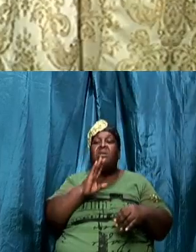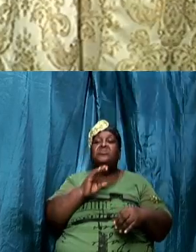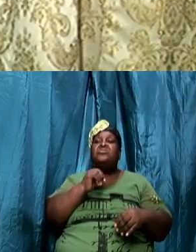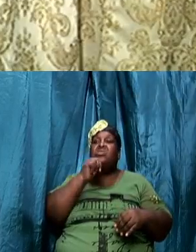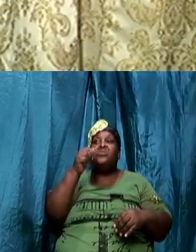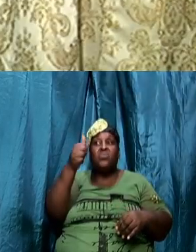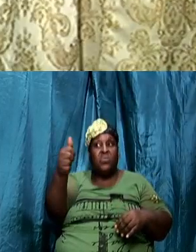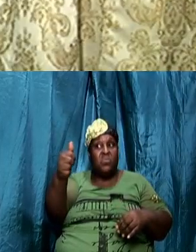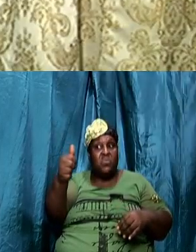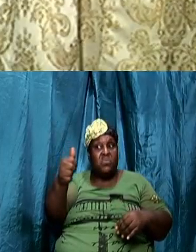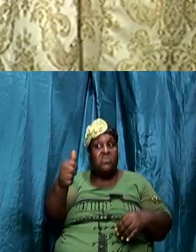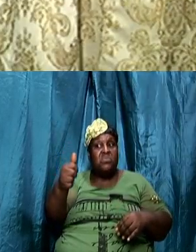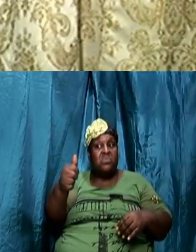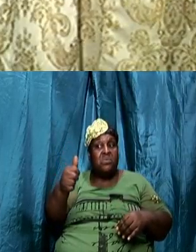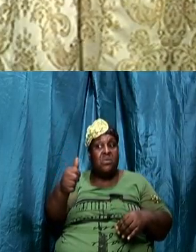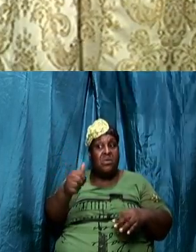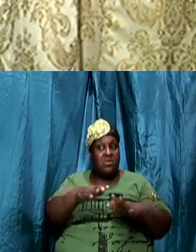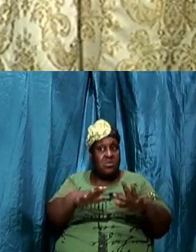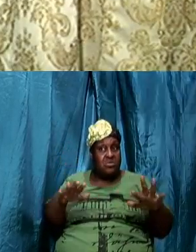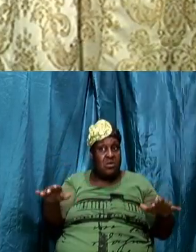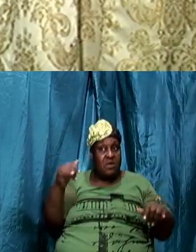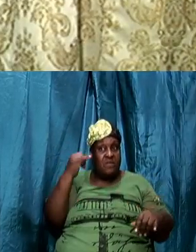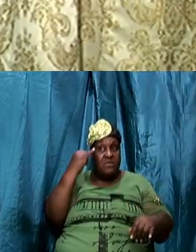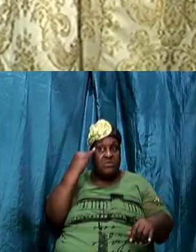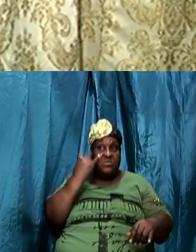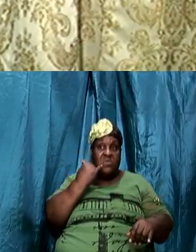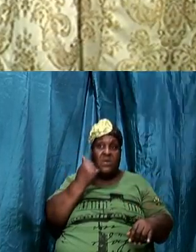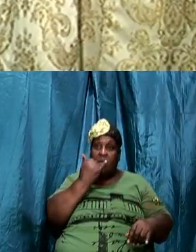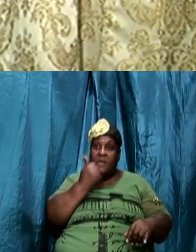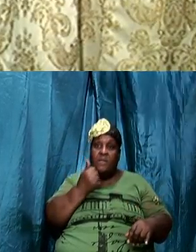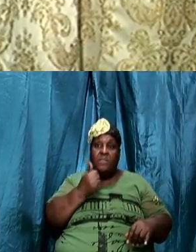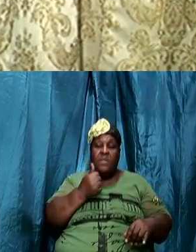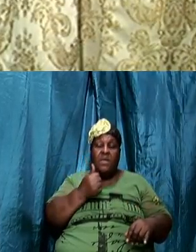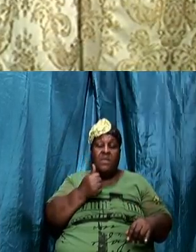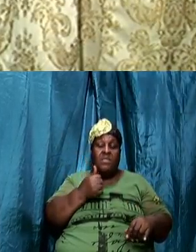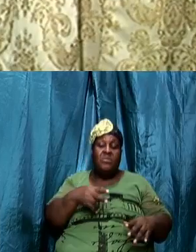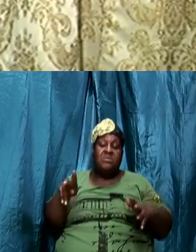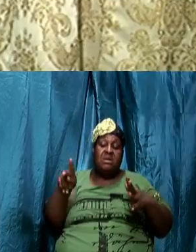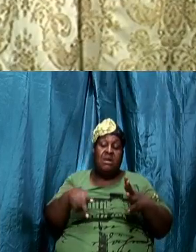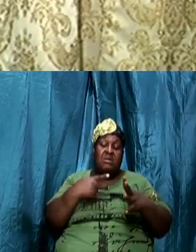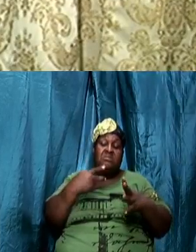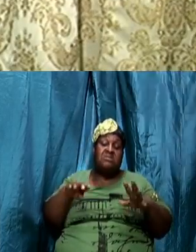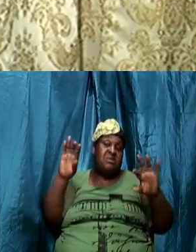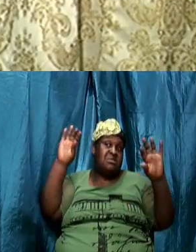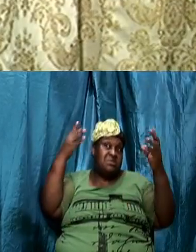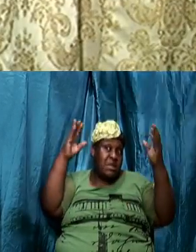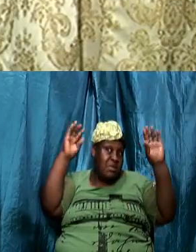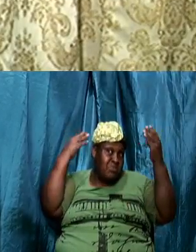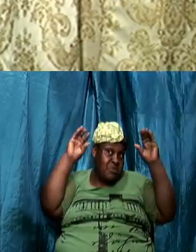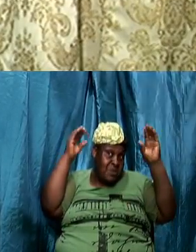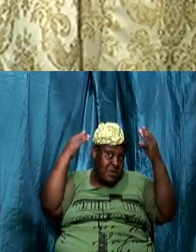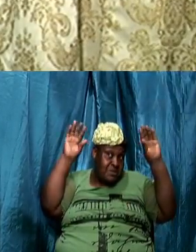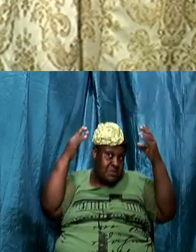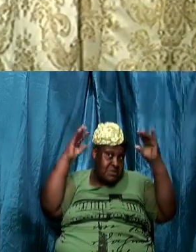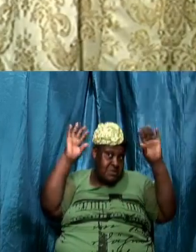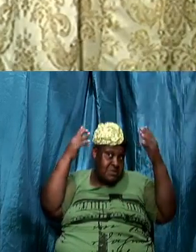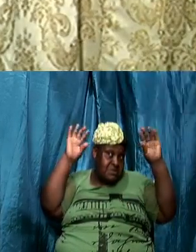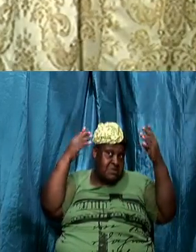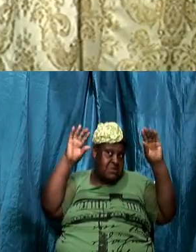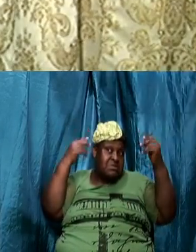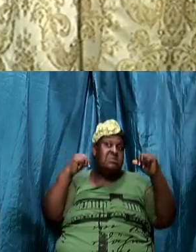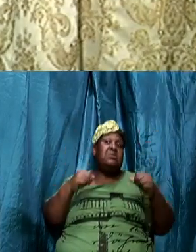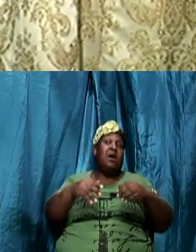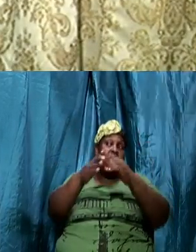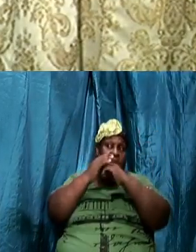there dancing. They were down there dancing. They were down there gallivanting. They were